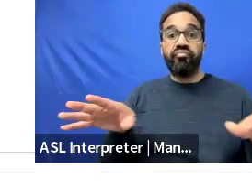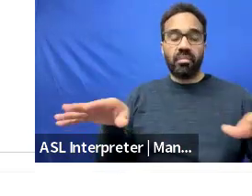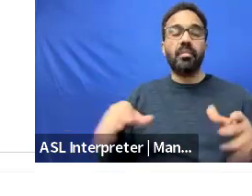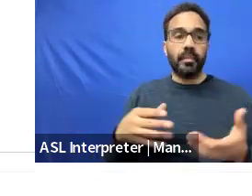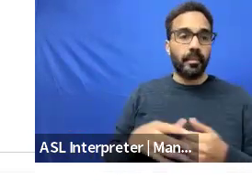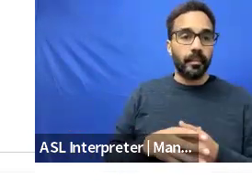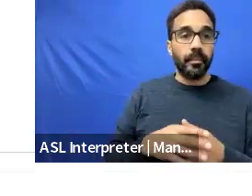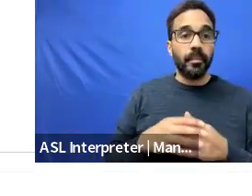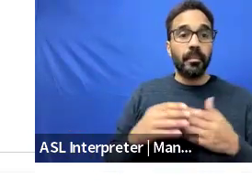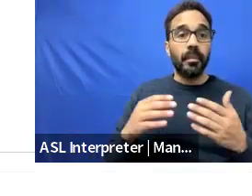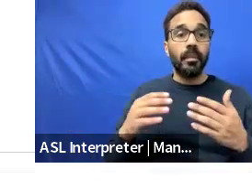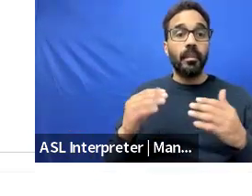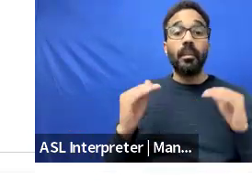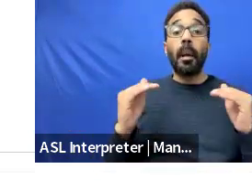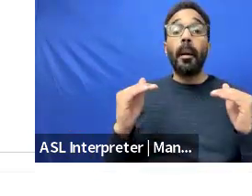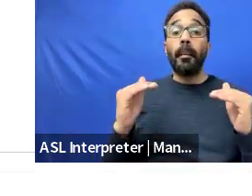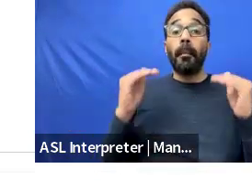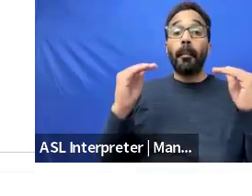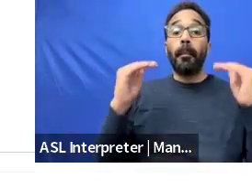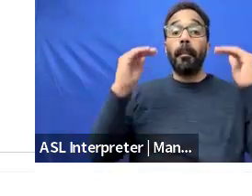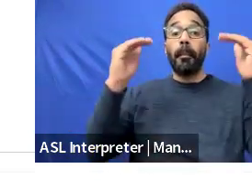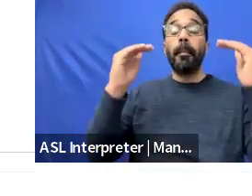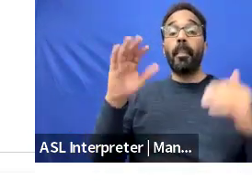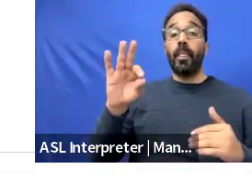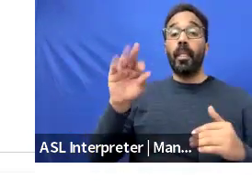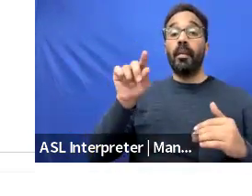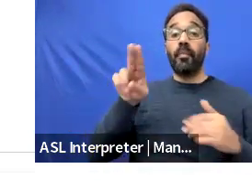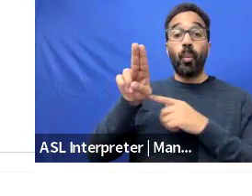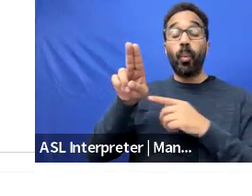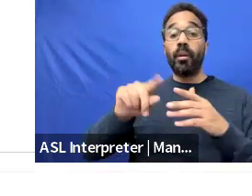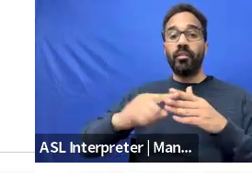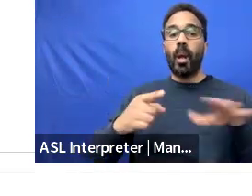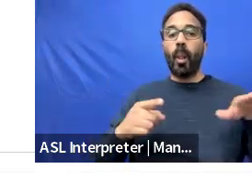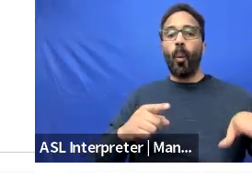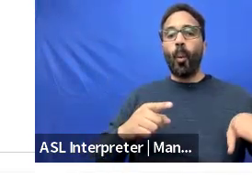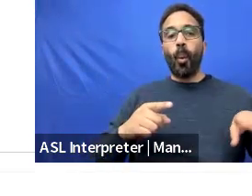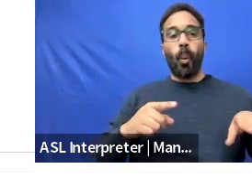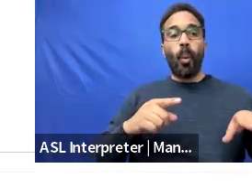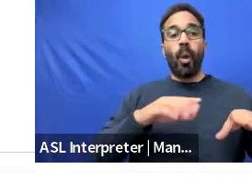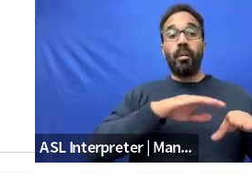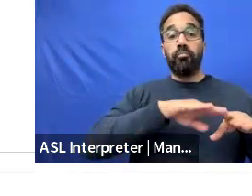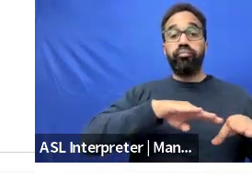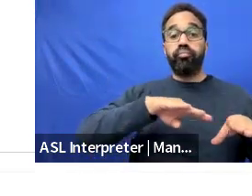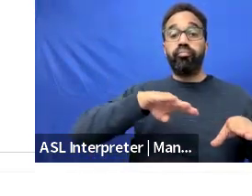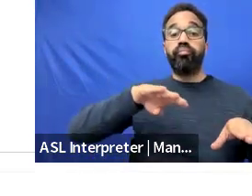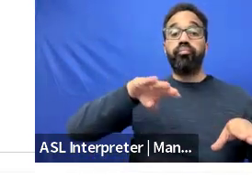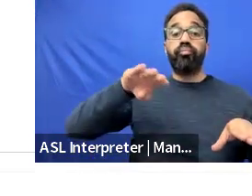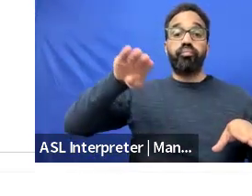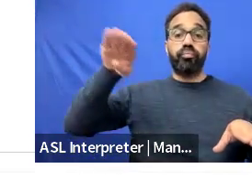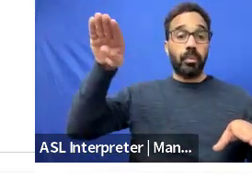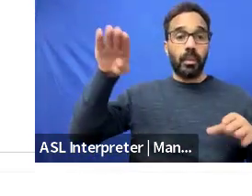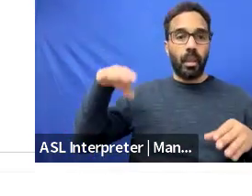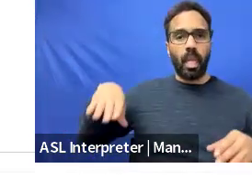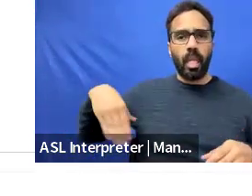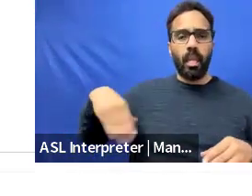from that, influenza. We started off really low and we're kind of, building our way up. Hasn't been updated